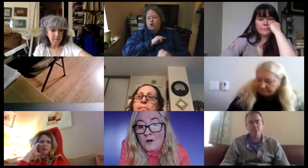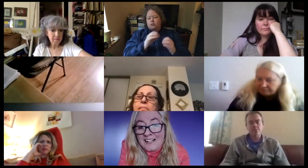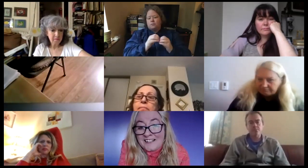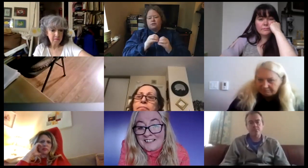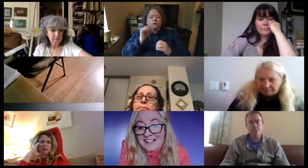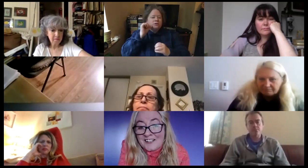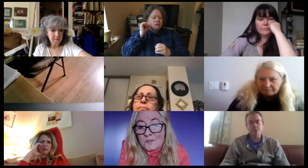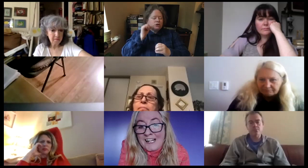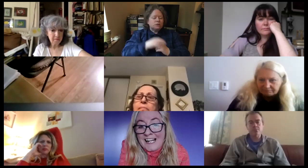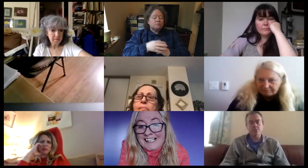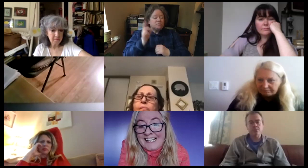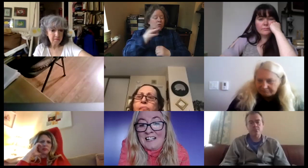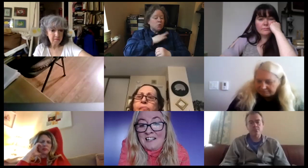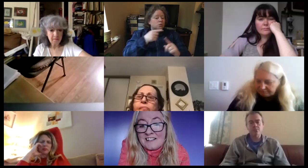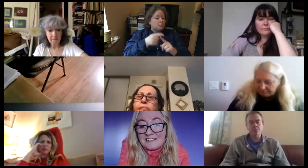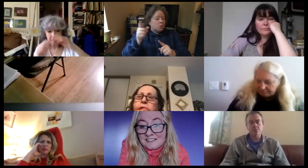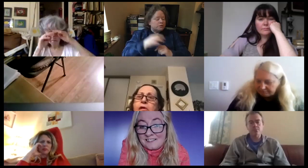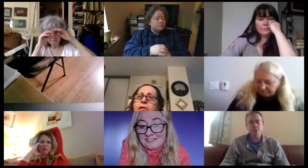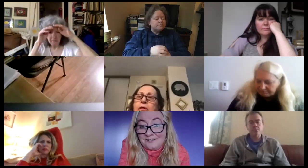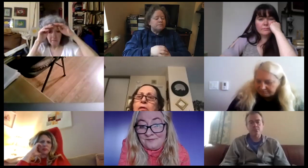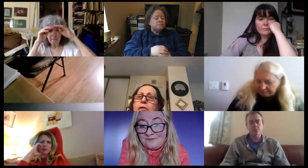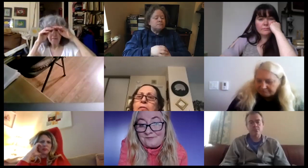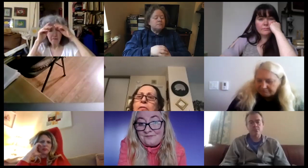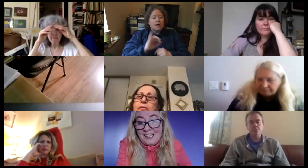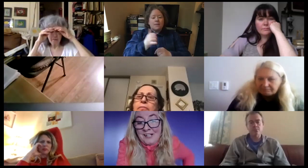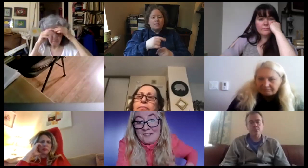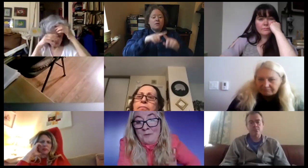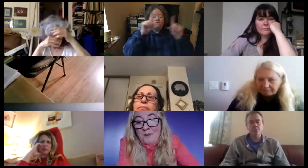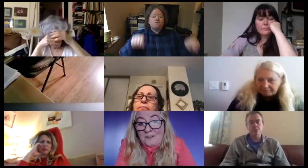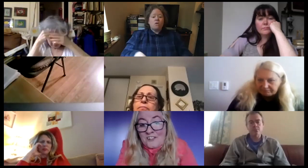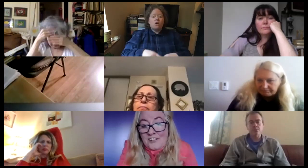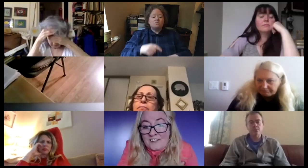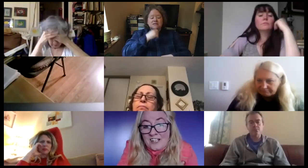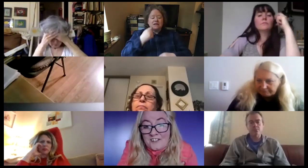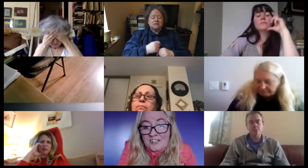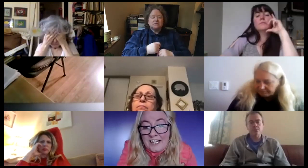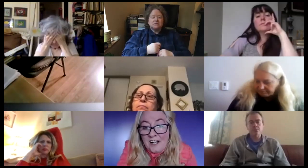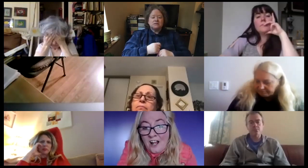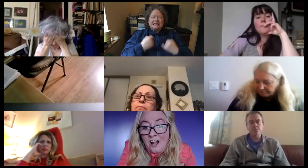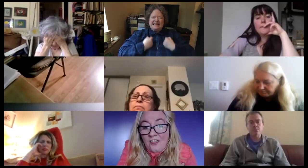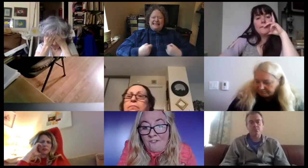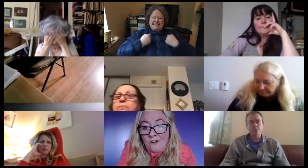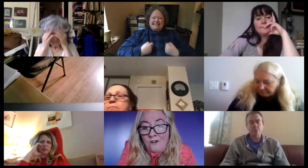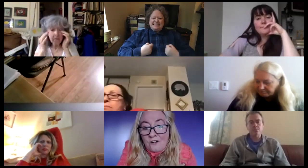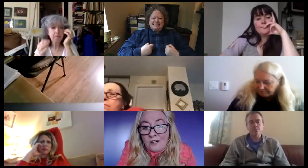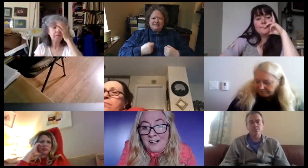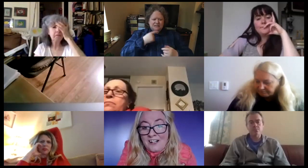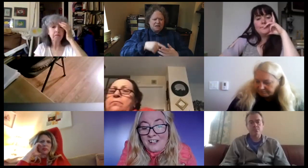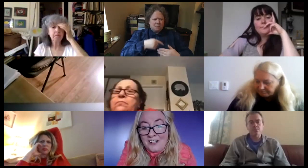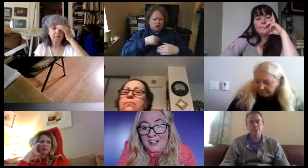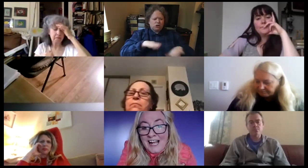Now, in the census, we had illnesses. And there was a point that was raised yesterday. The